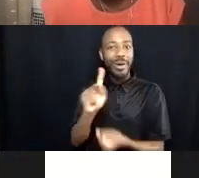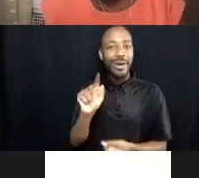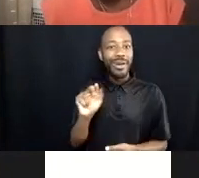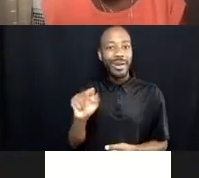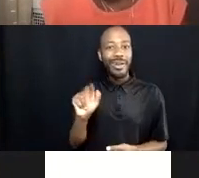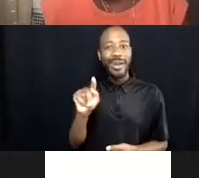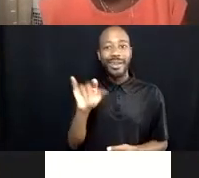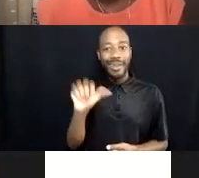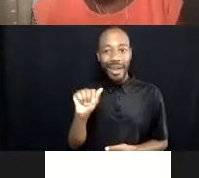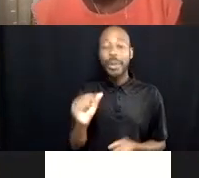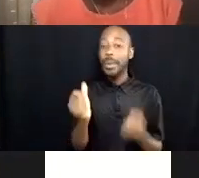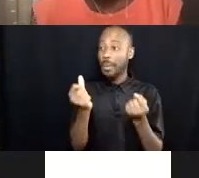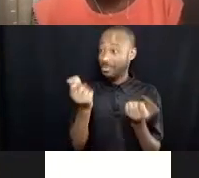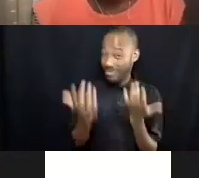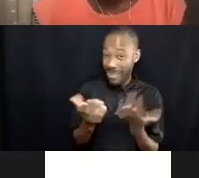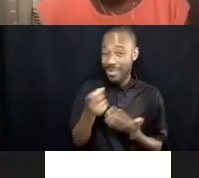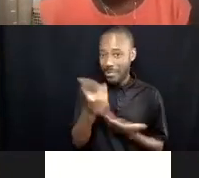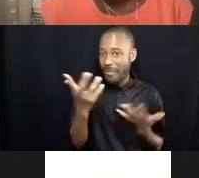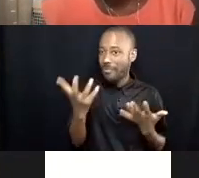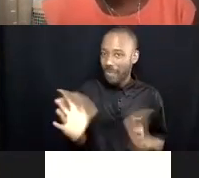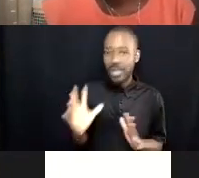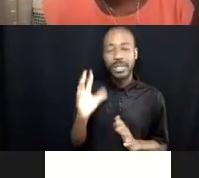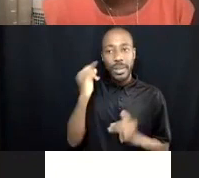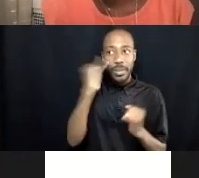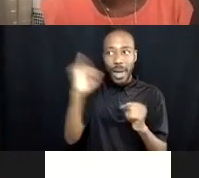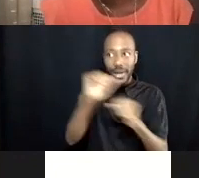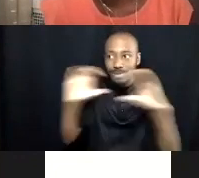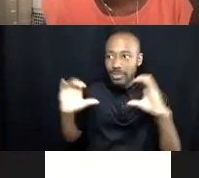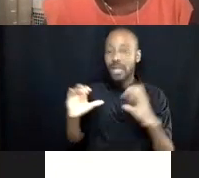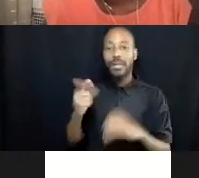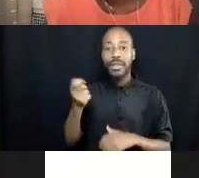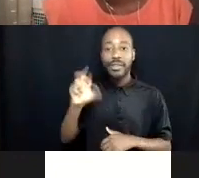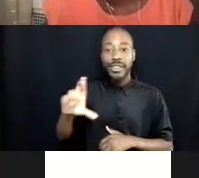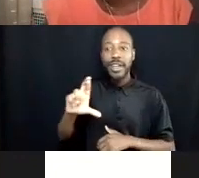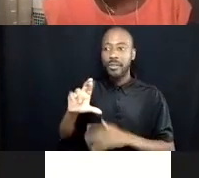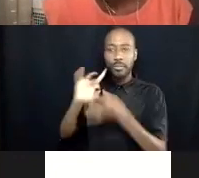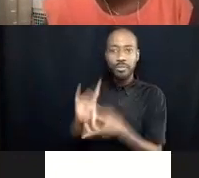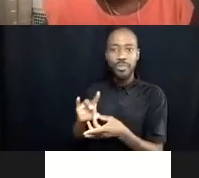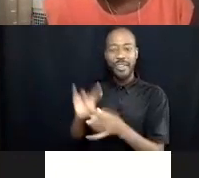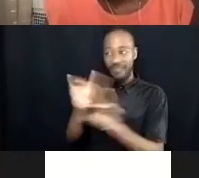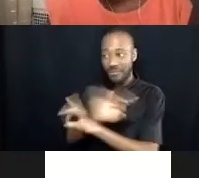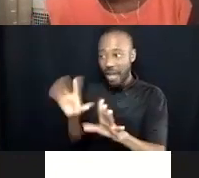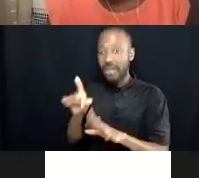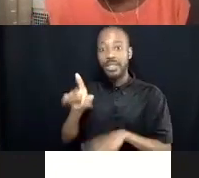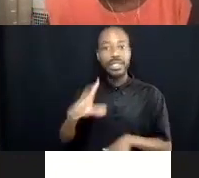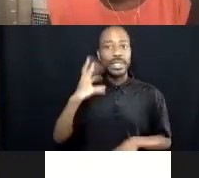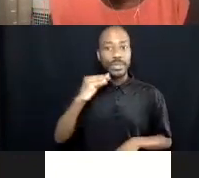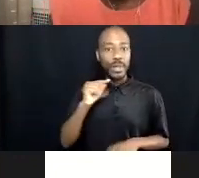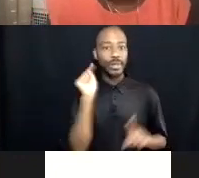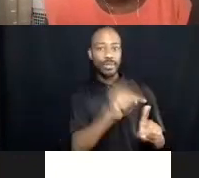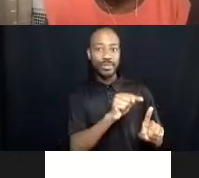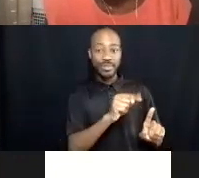to imagine, the violence, the gender-based violence that she experiences inside of a women's facility is much like